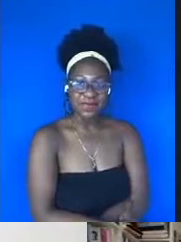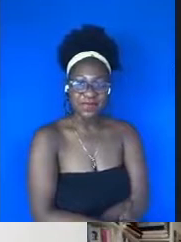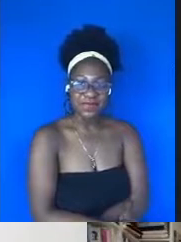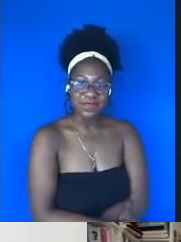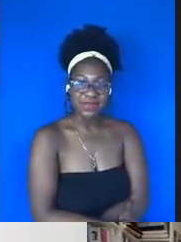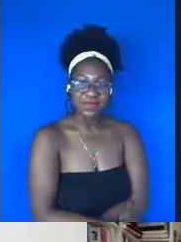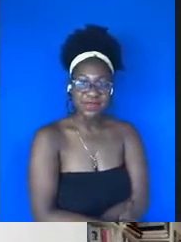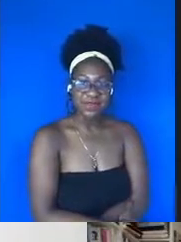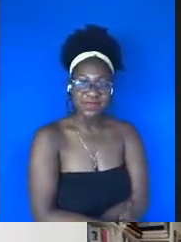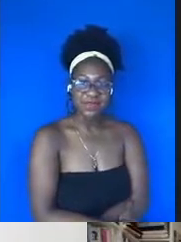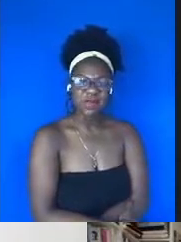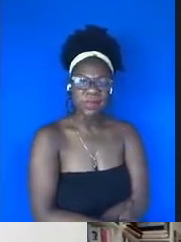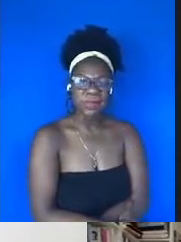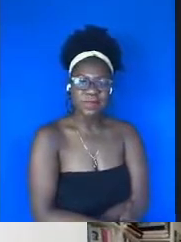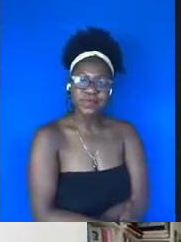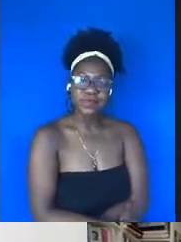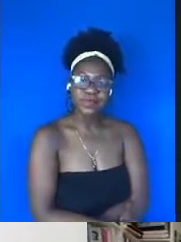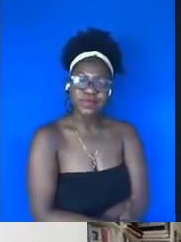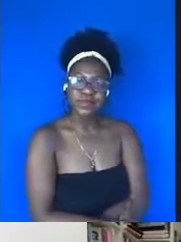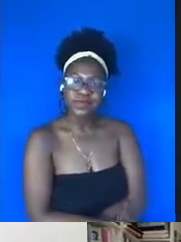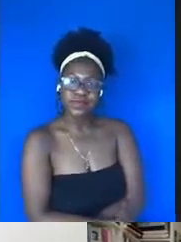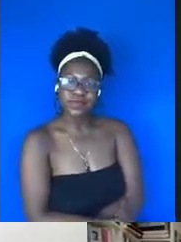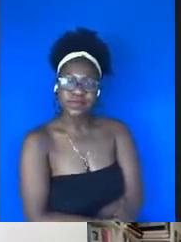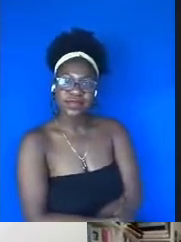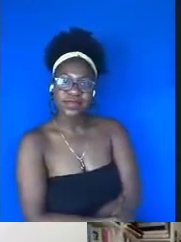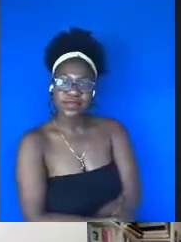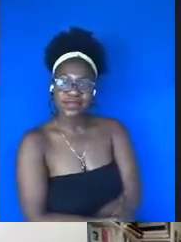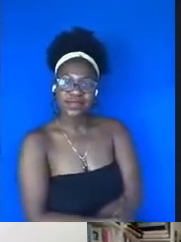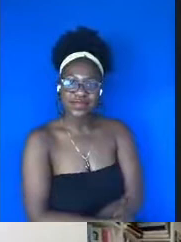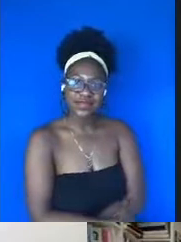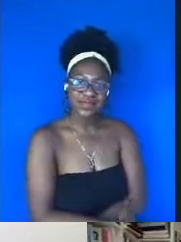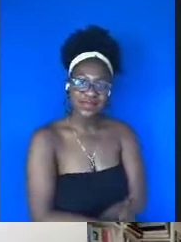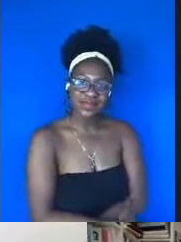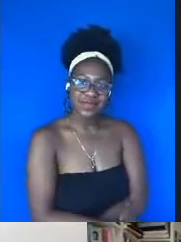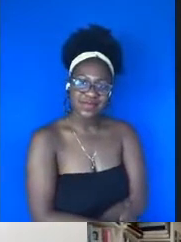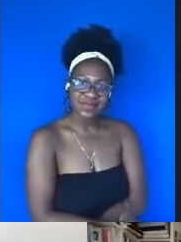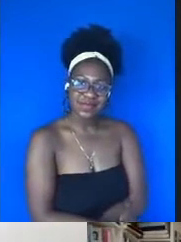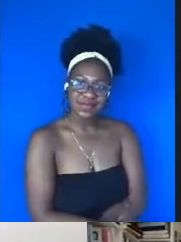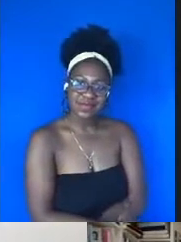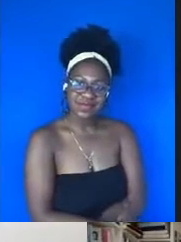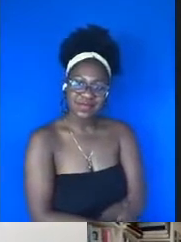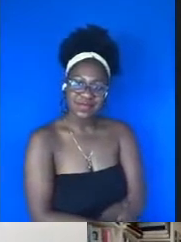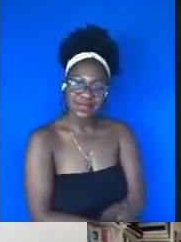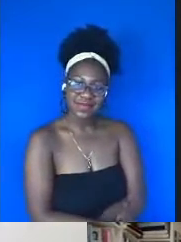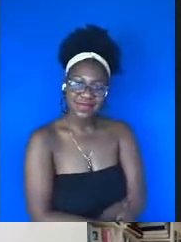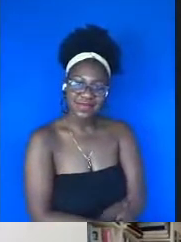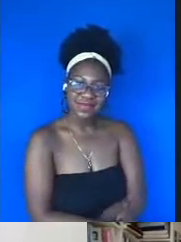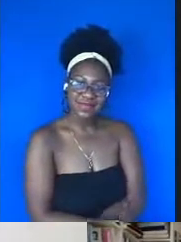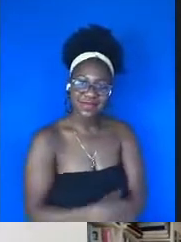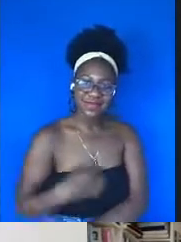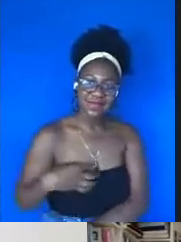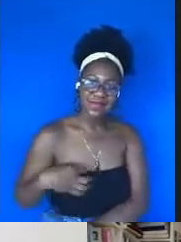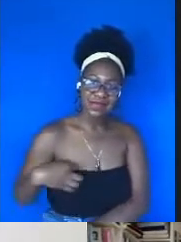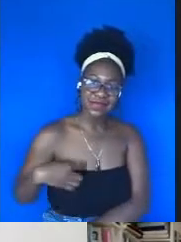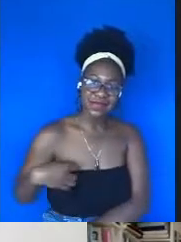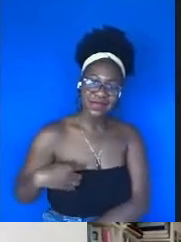I read a lot about Mary Magdalene and how when she, because people sometimes say she was like Jesus's